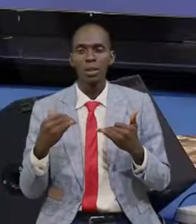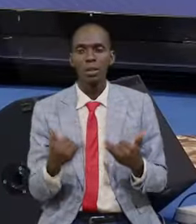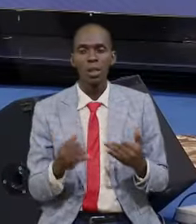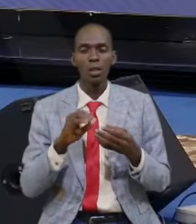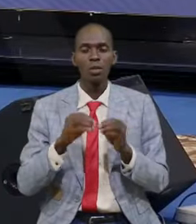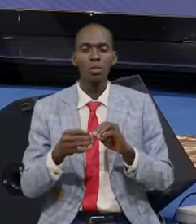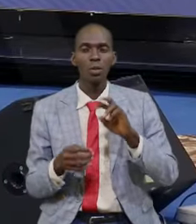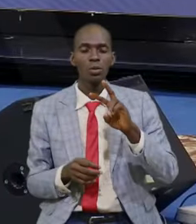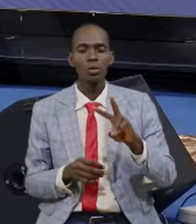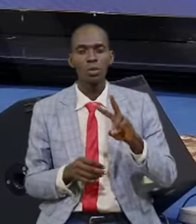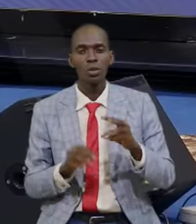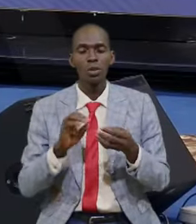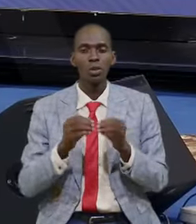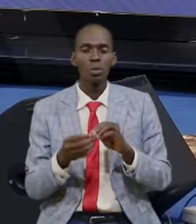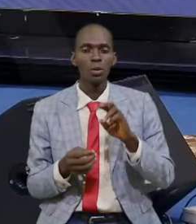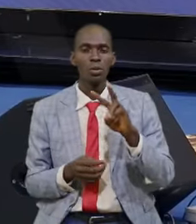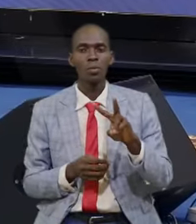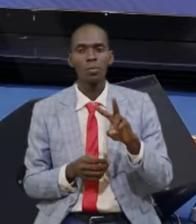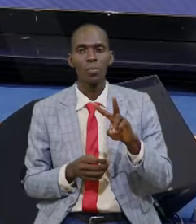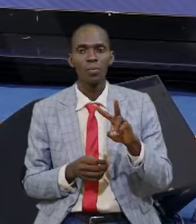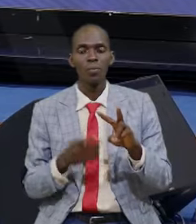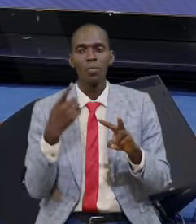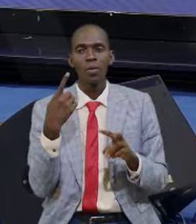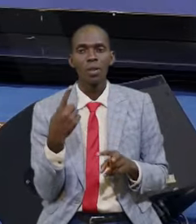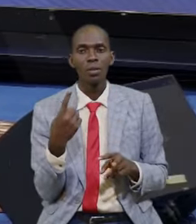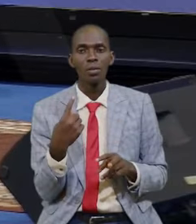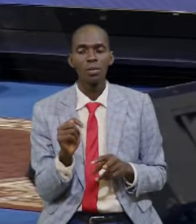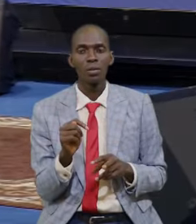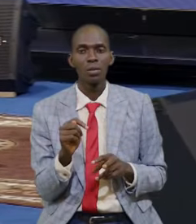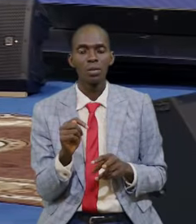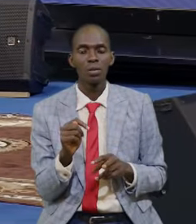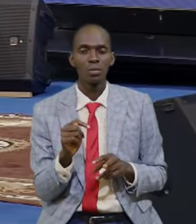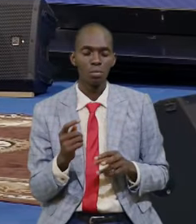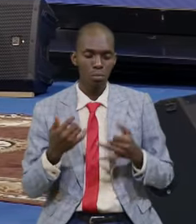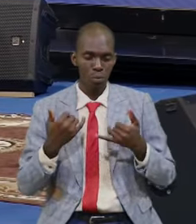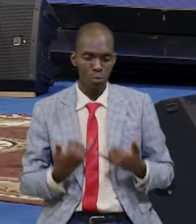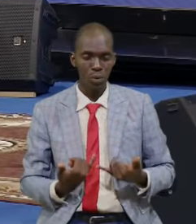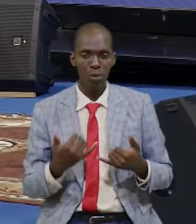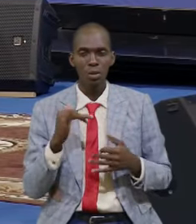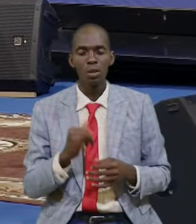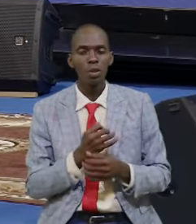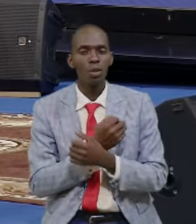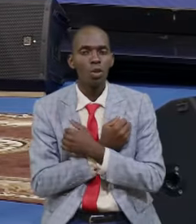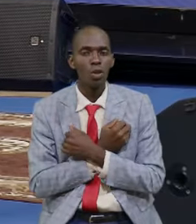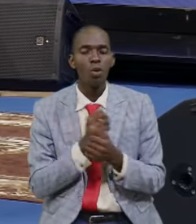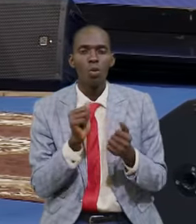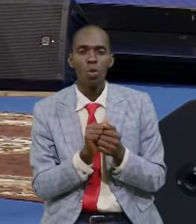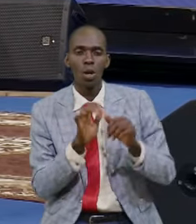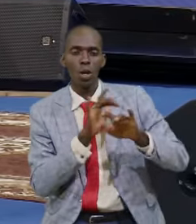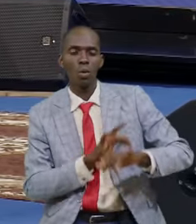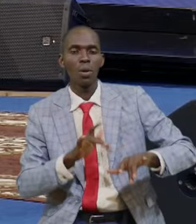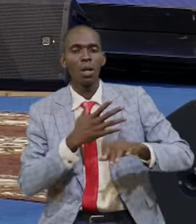here. Number two is the you're presently loved with compassion and